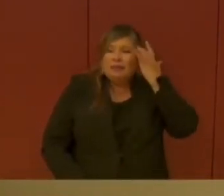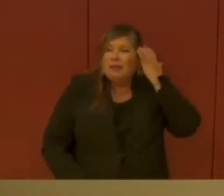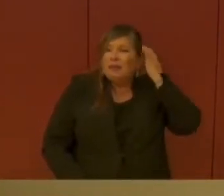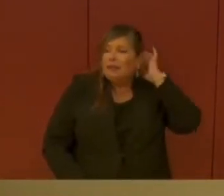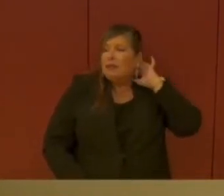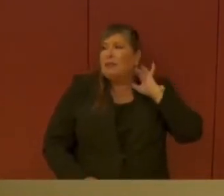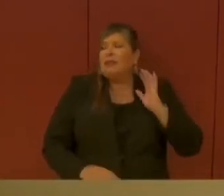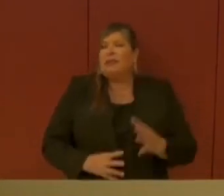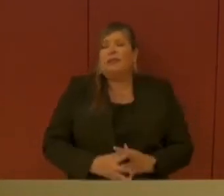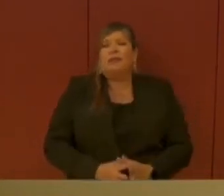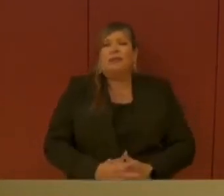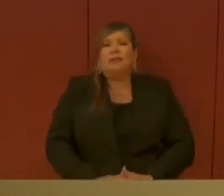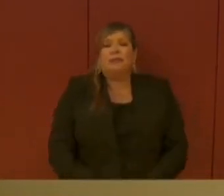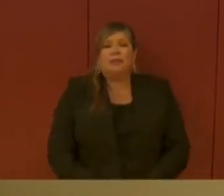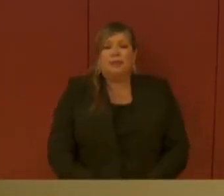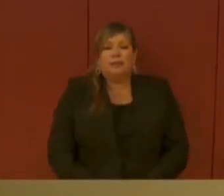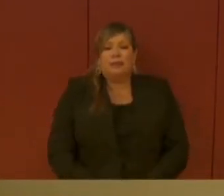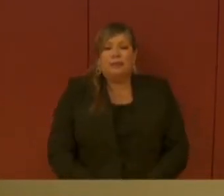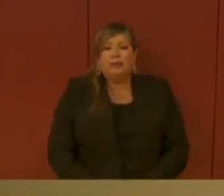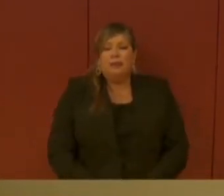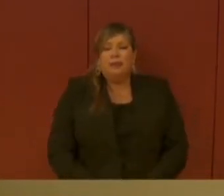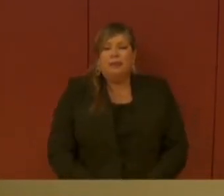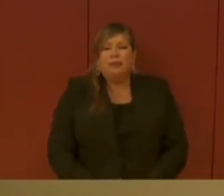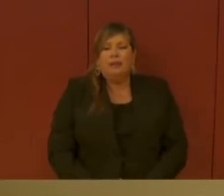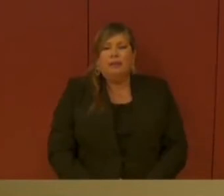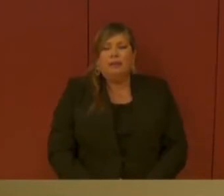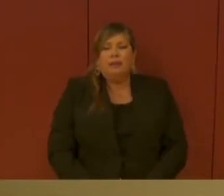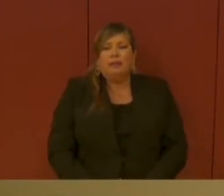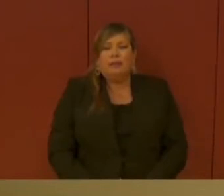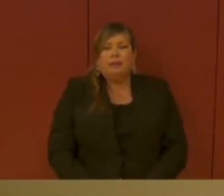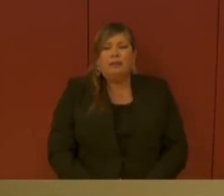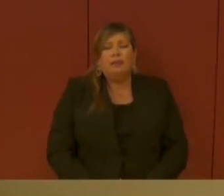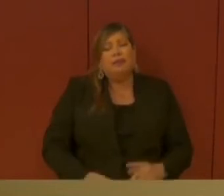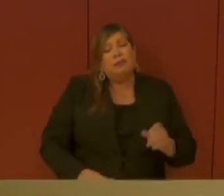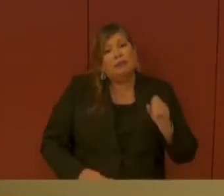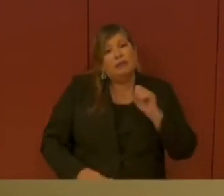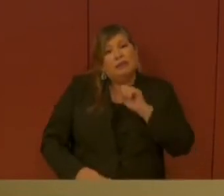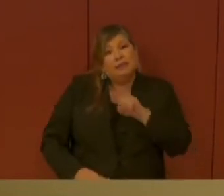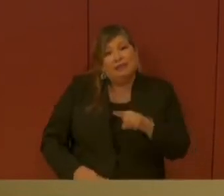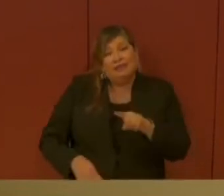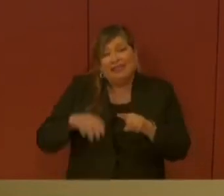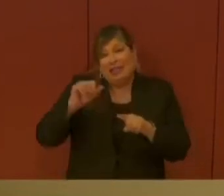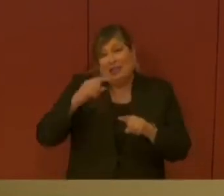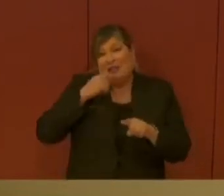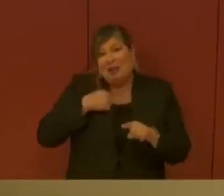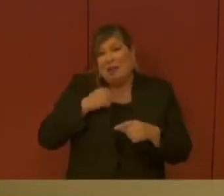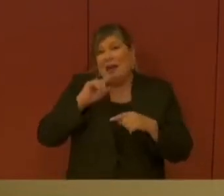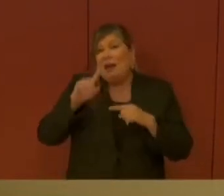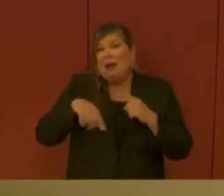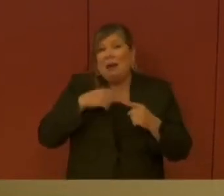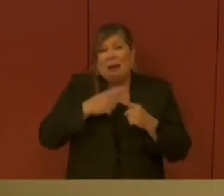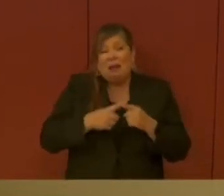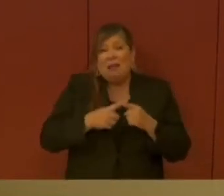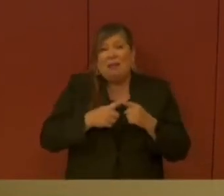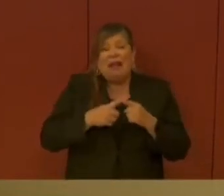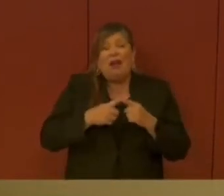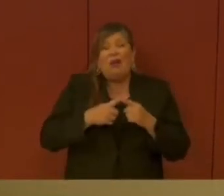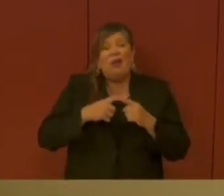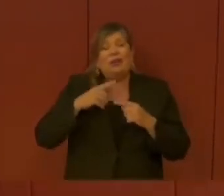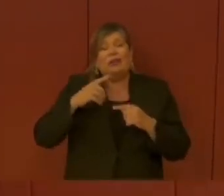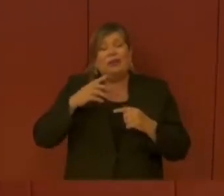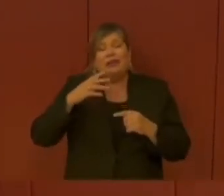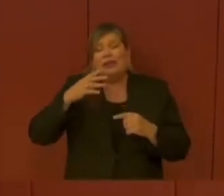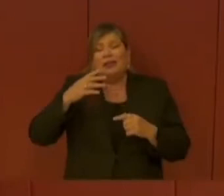Governor, can we get your reaction in regards to the settlement reached today that will allow indoor sports to resume in the states, please? Yeah, and I